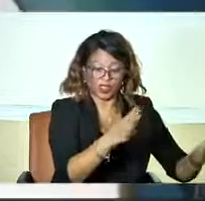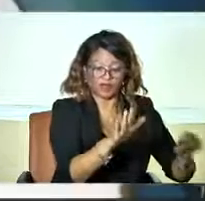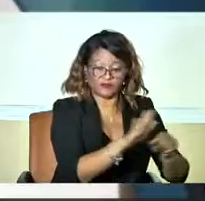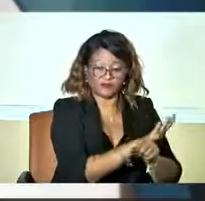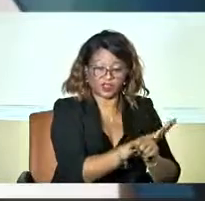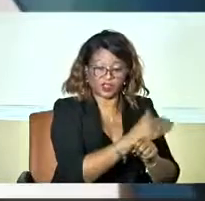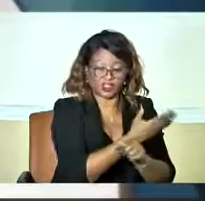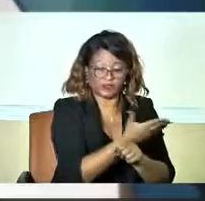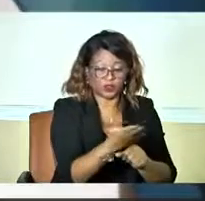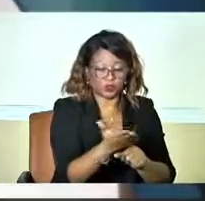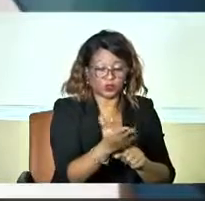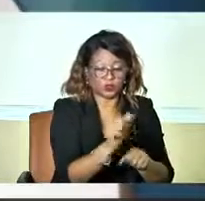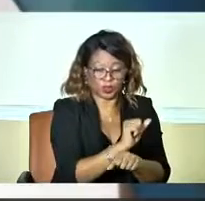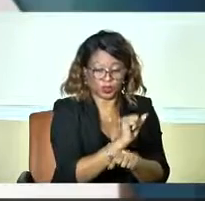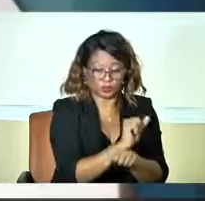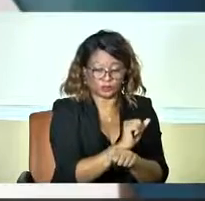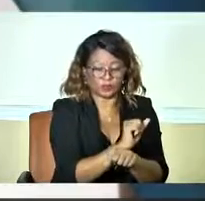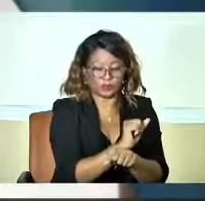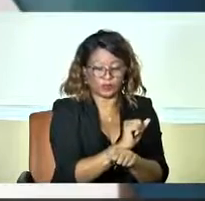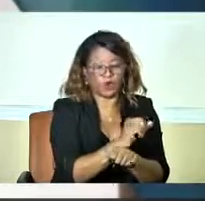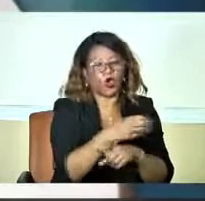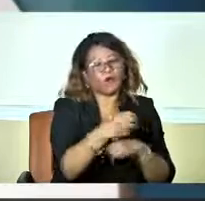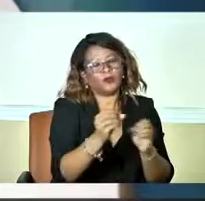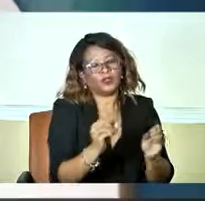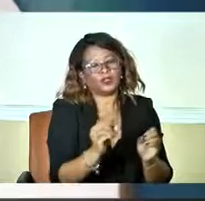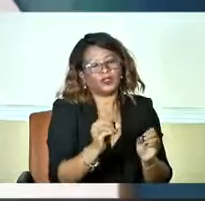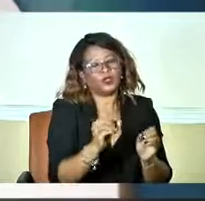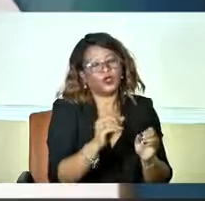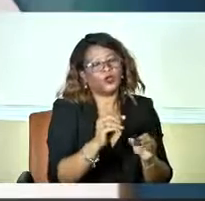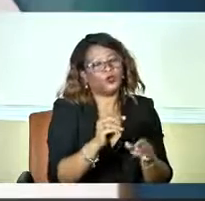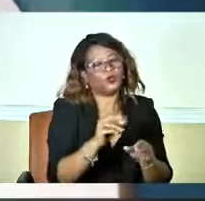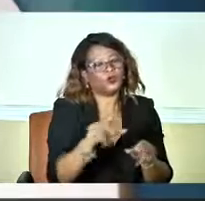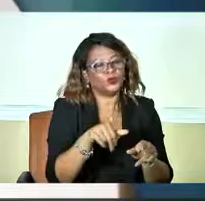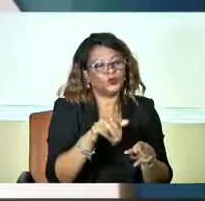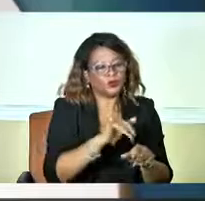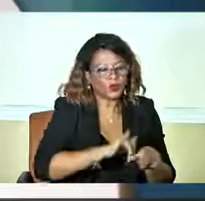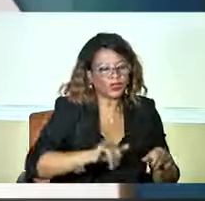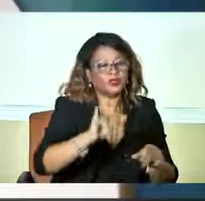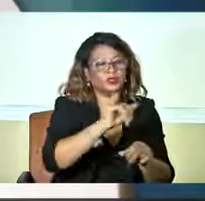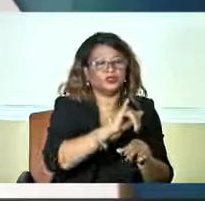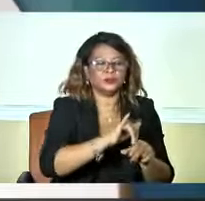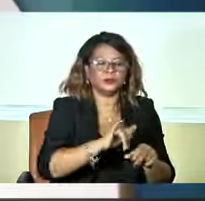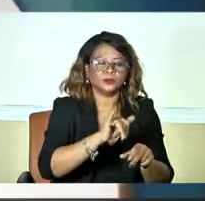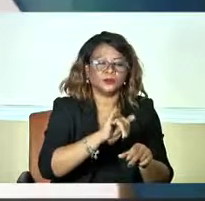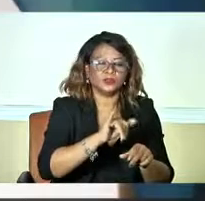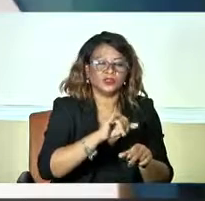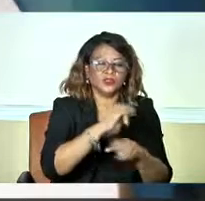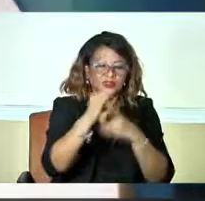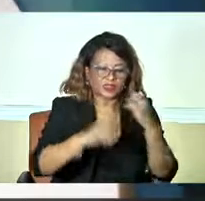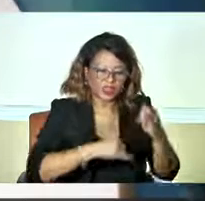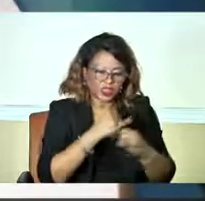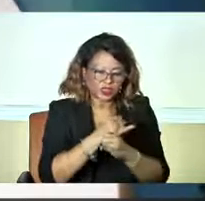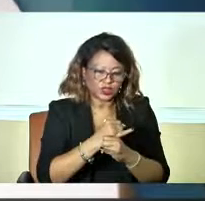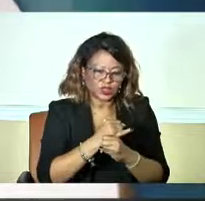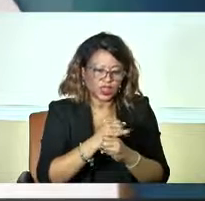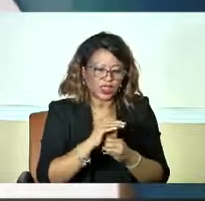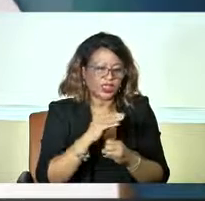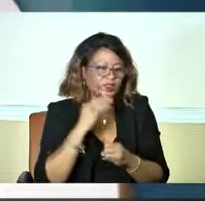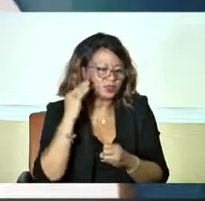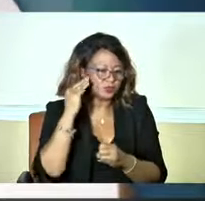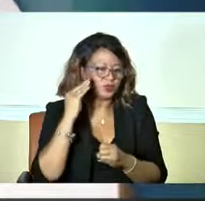fully functional, operating regular daily international and domestic